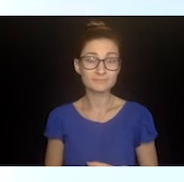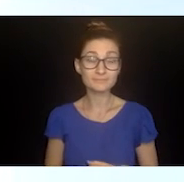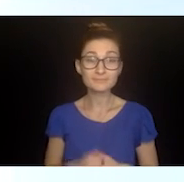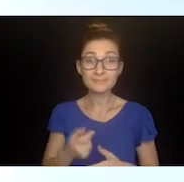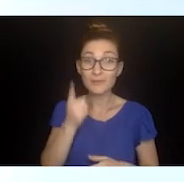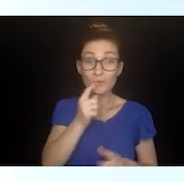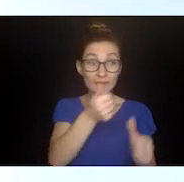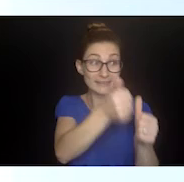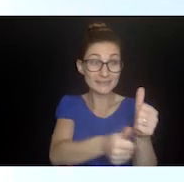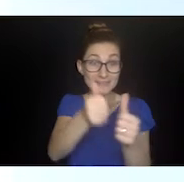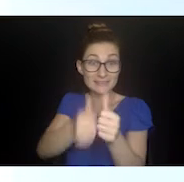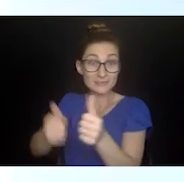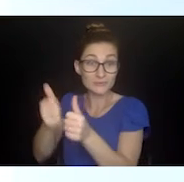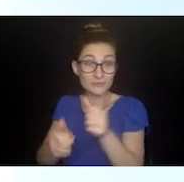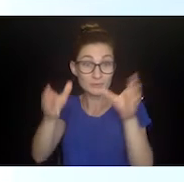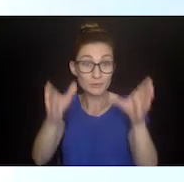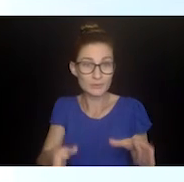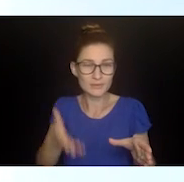Because for each of us, it's different.